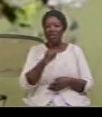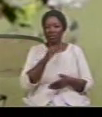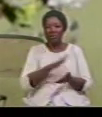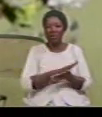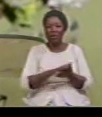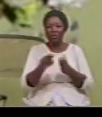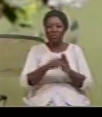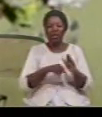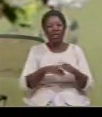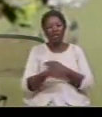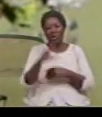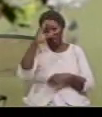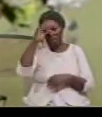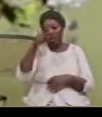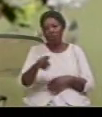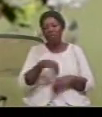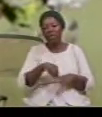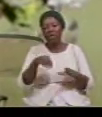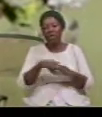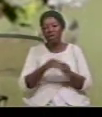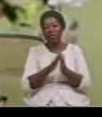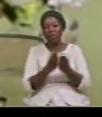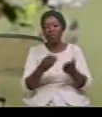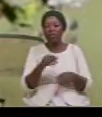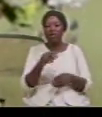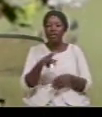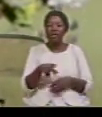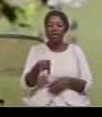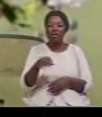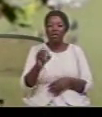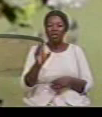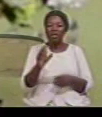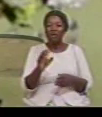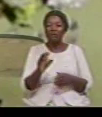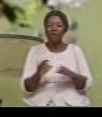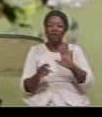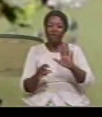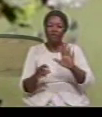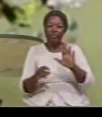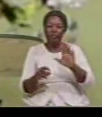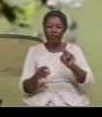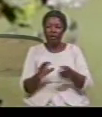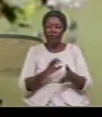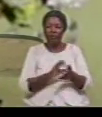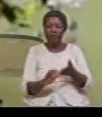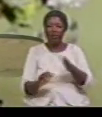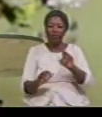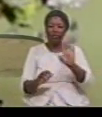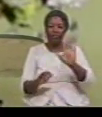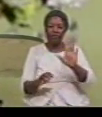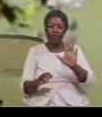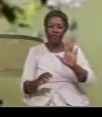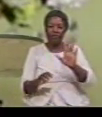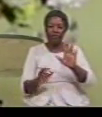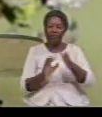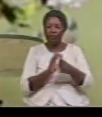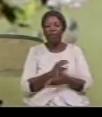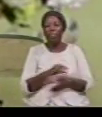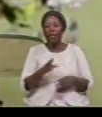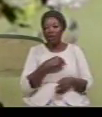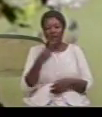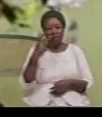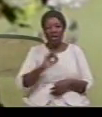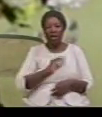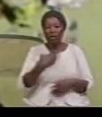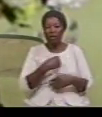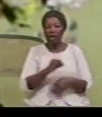51, David, by the Spirit of God, revealed unto all, behold, in chapter 51, verse 5, behold, I was shaping in